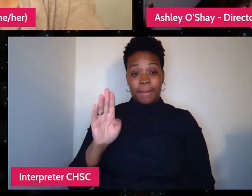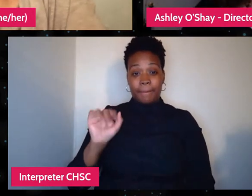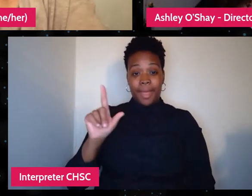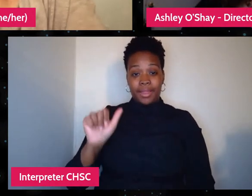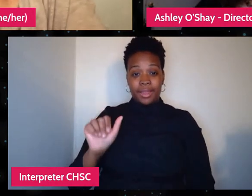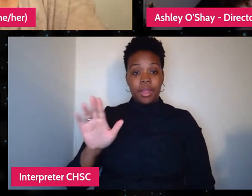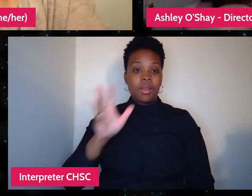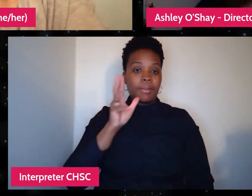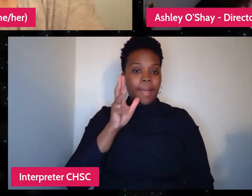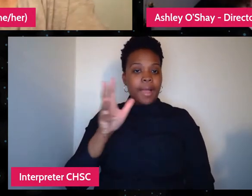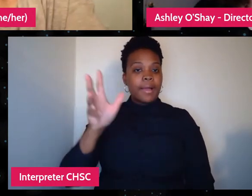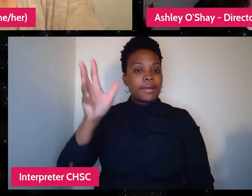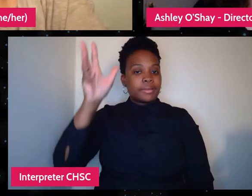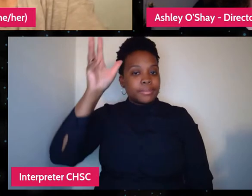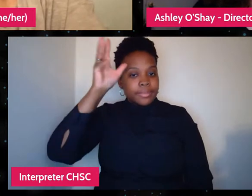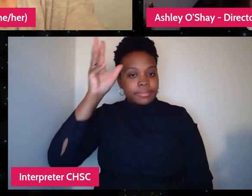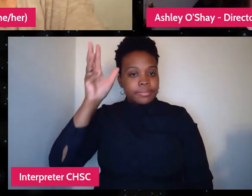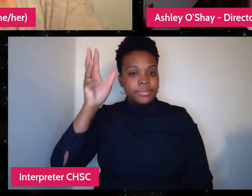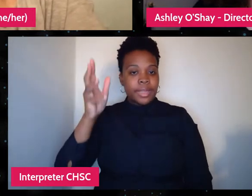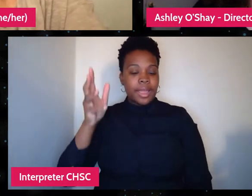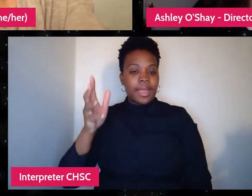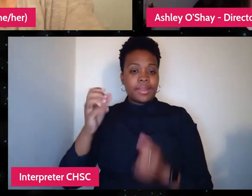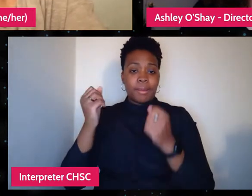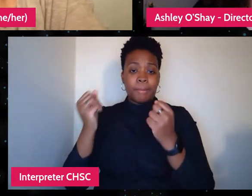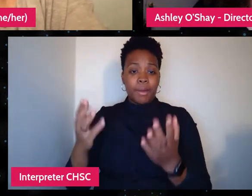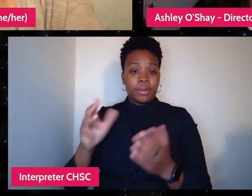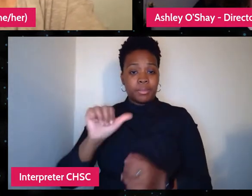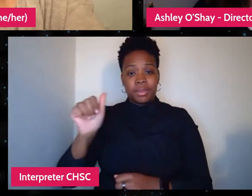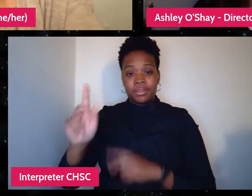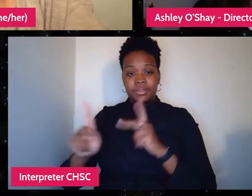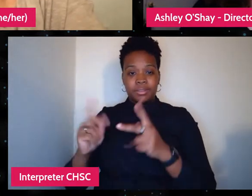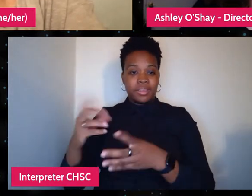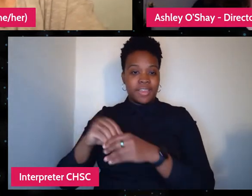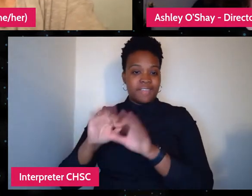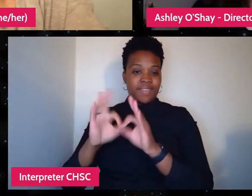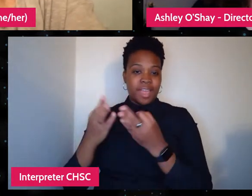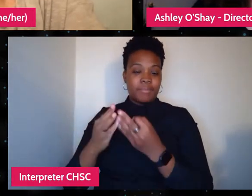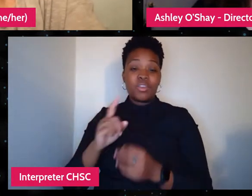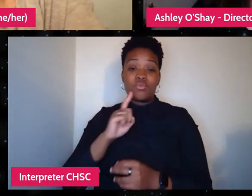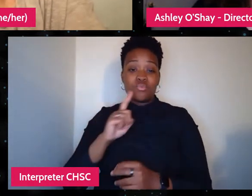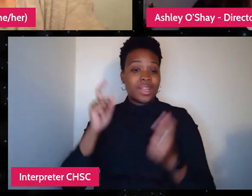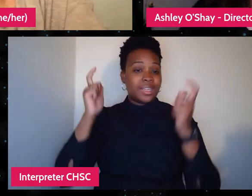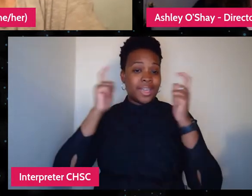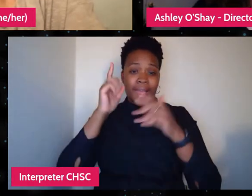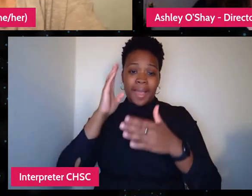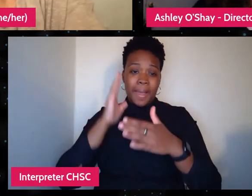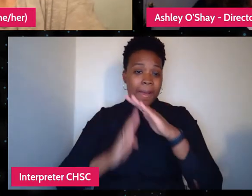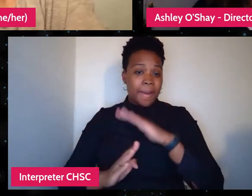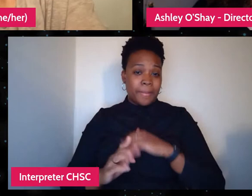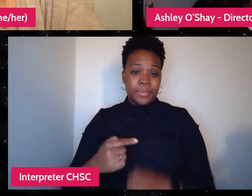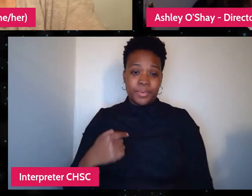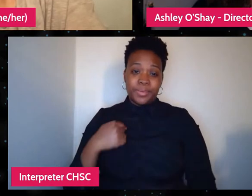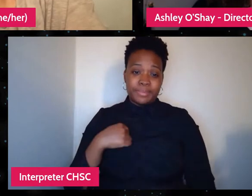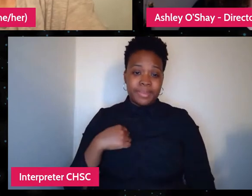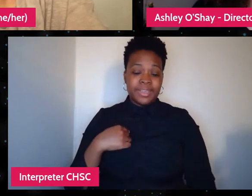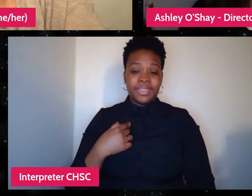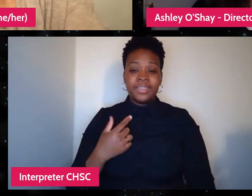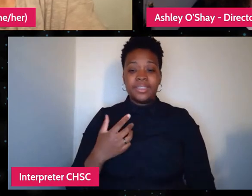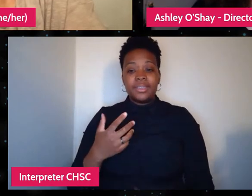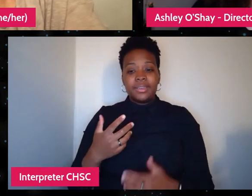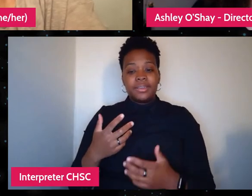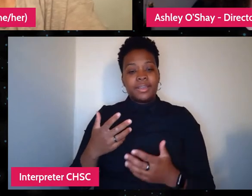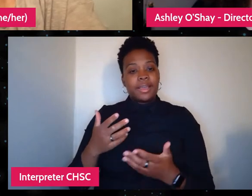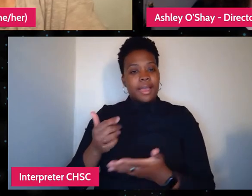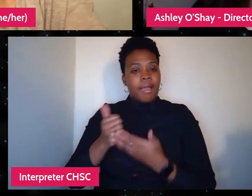her dad, and multiple other people in her family. So it really just humbled me and allowed me to